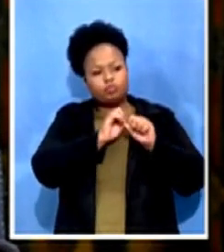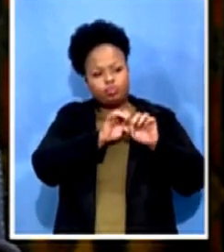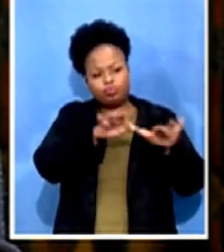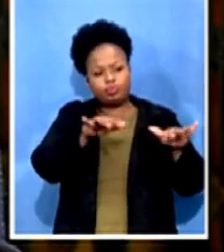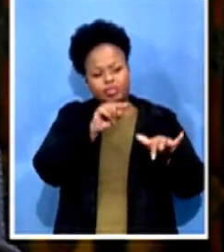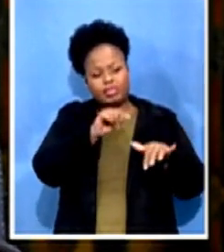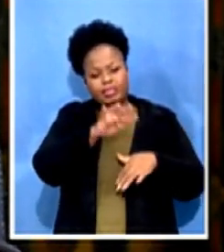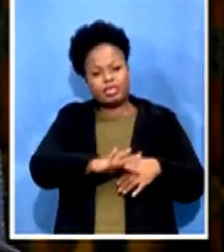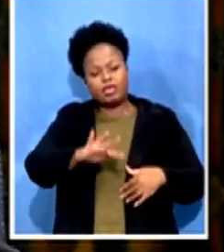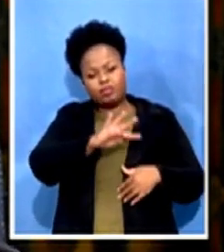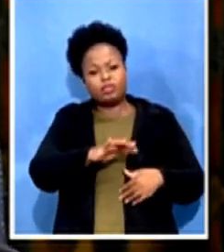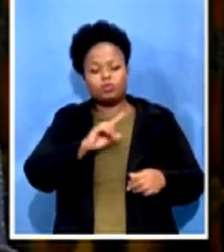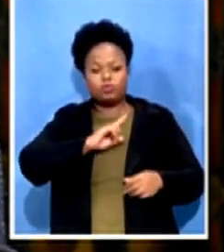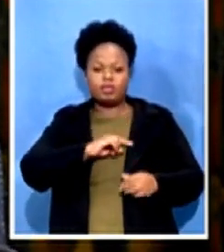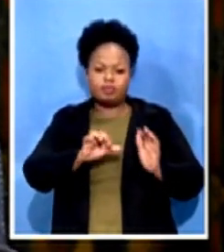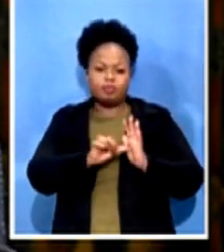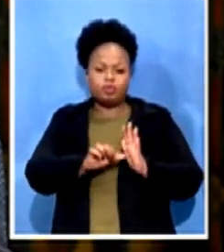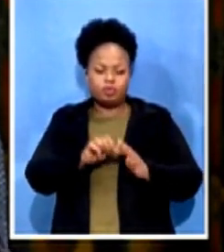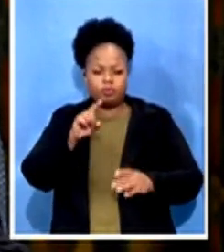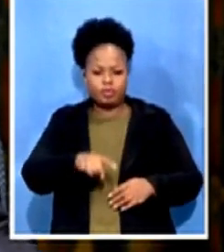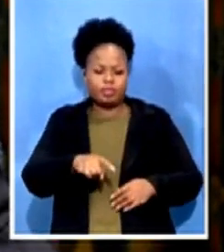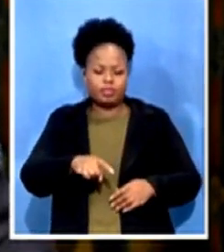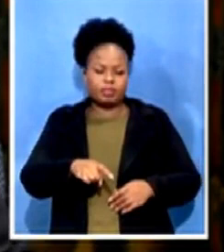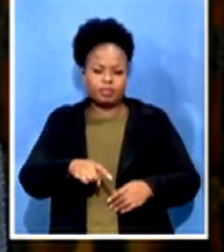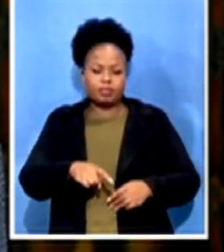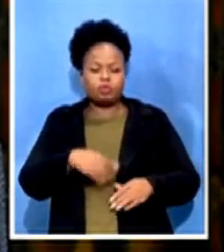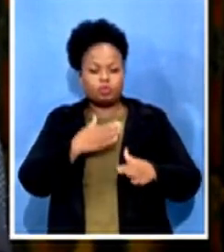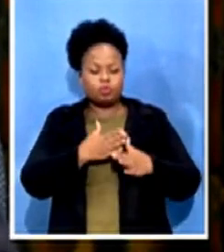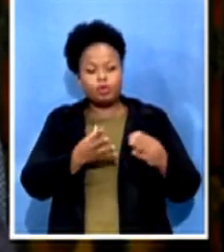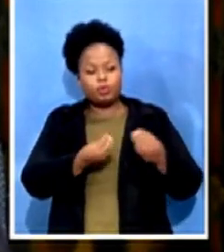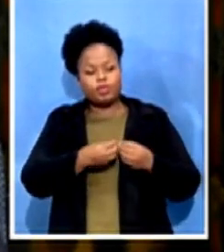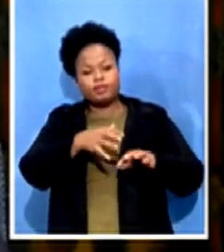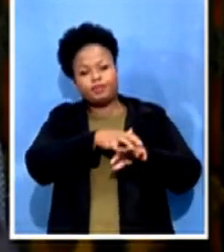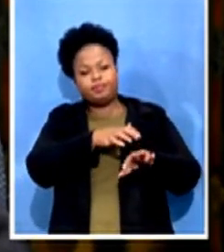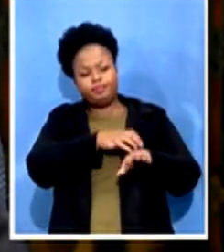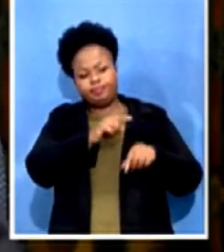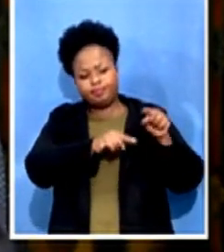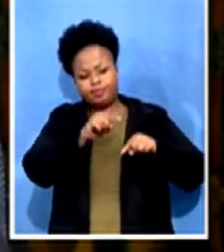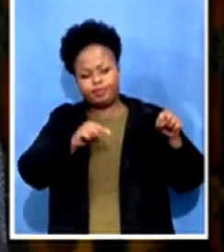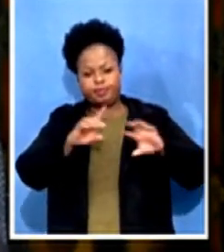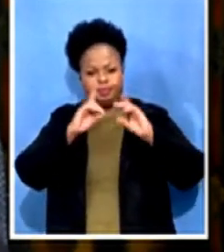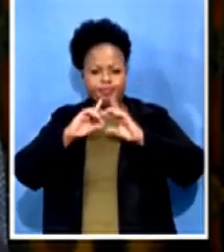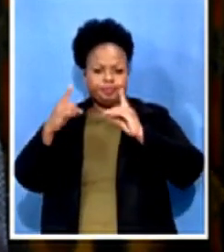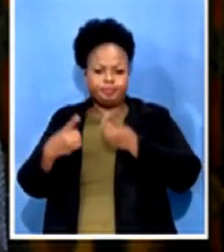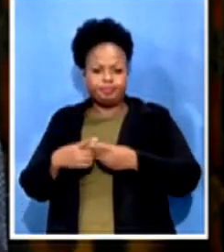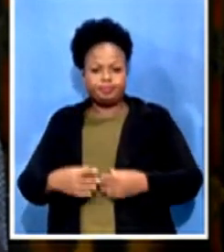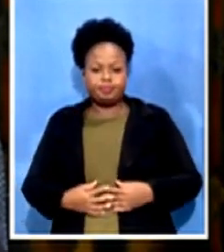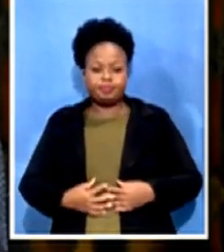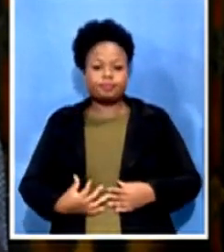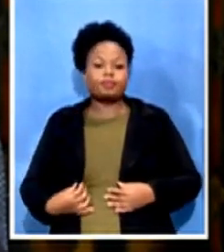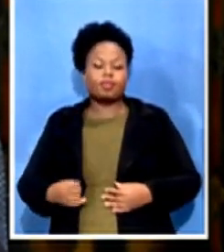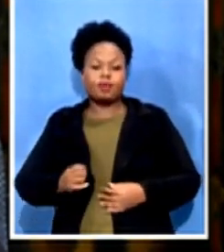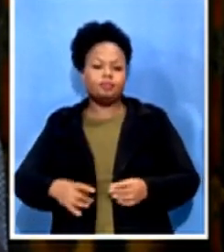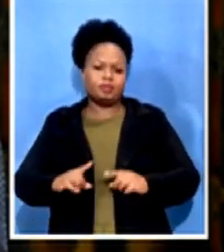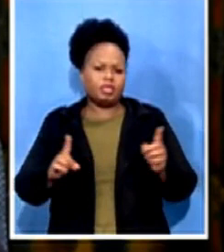to work with the various sectors like that. At the end of it, it's not our intention to actually close